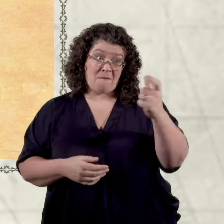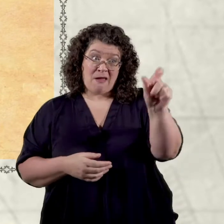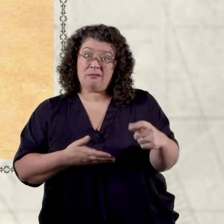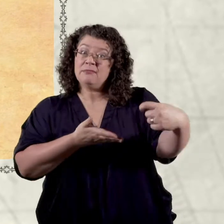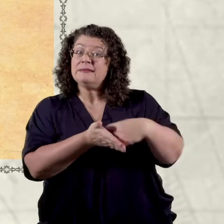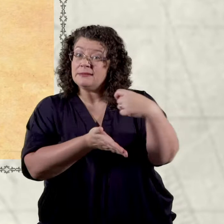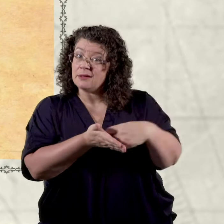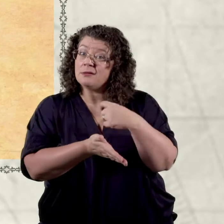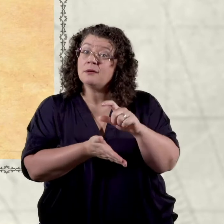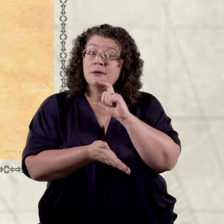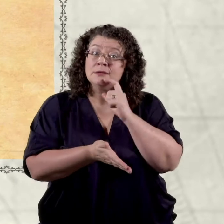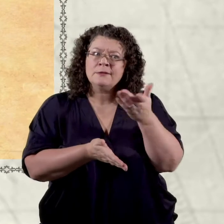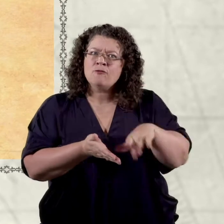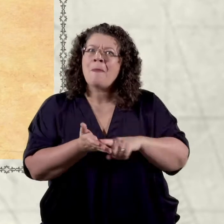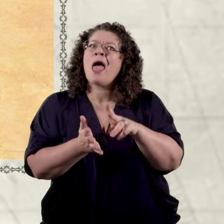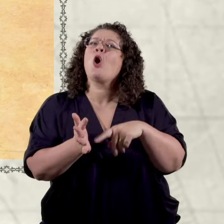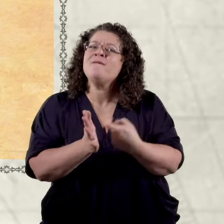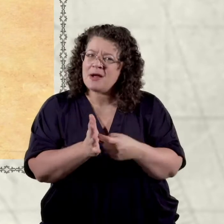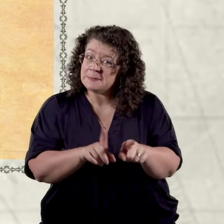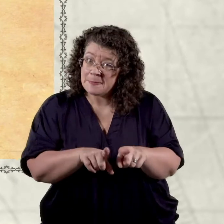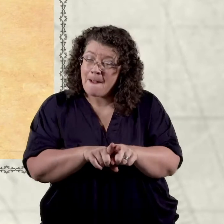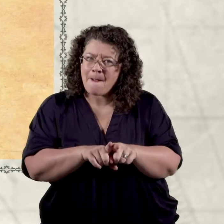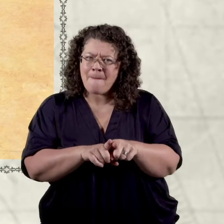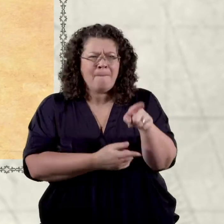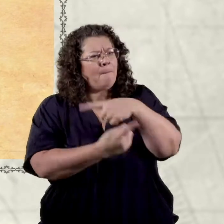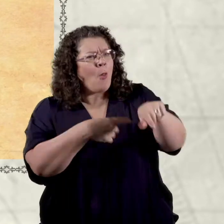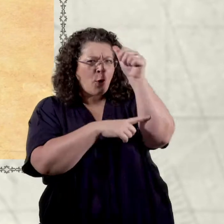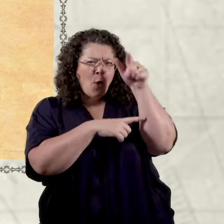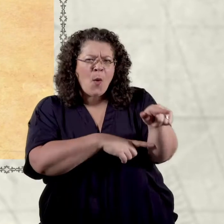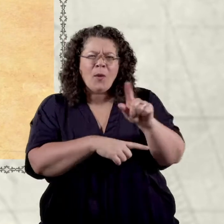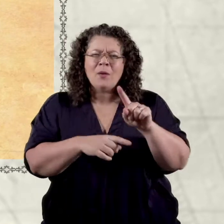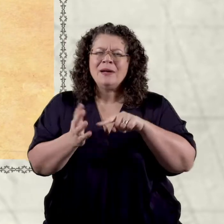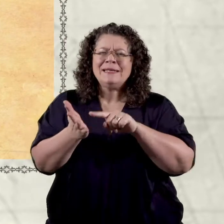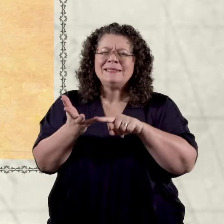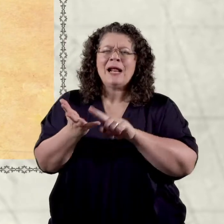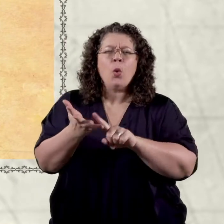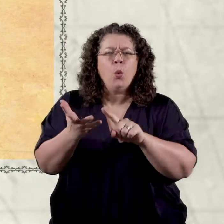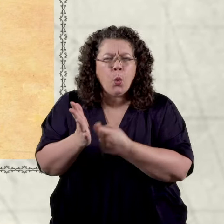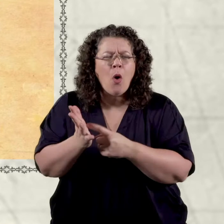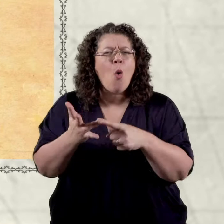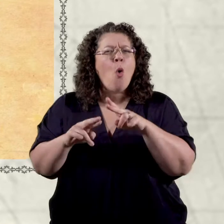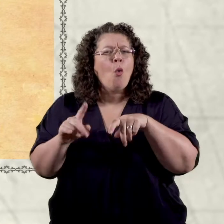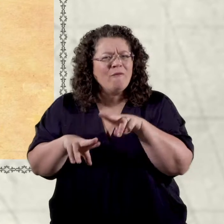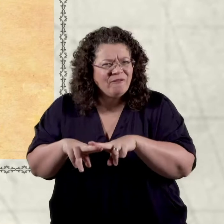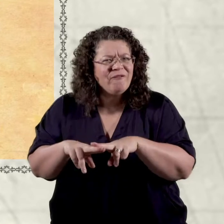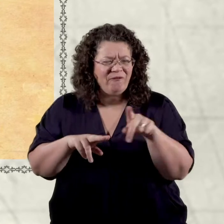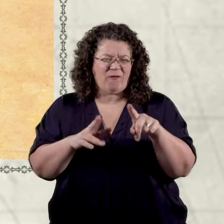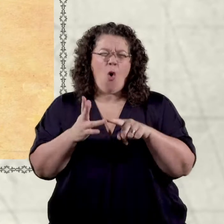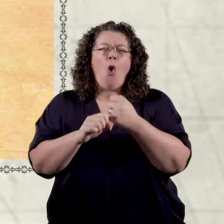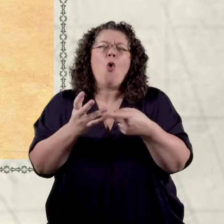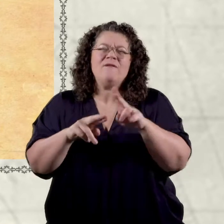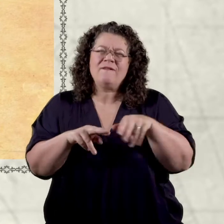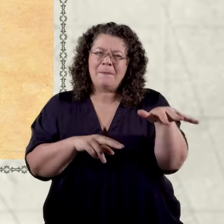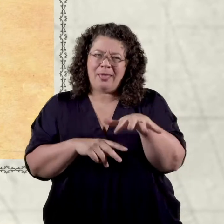from Llanover too. Everyone knew them as Teulu'r Ogof, the Ogof family. Benjamin Jones was head